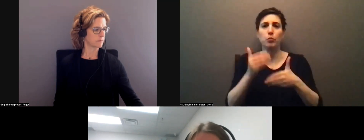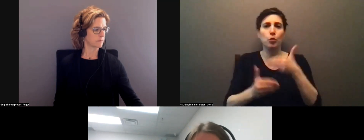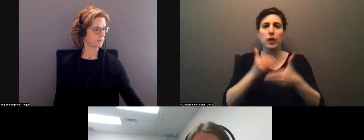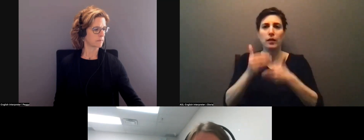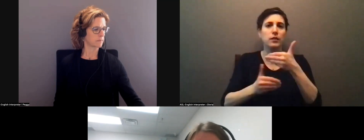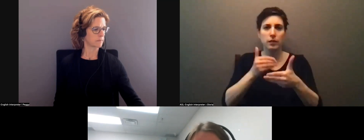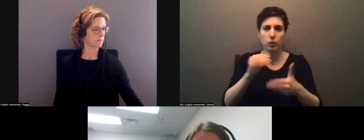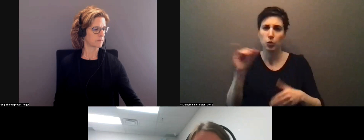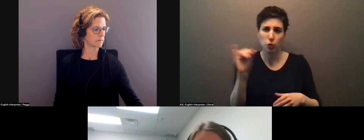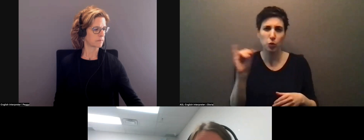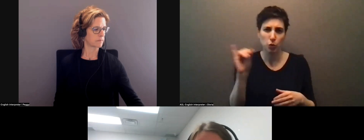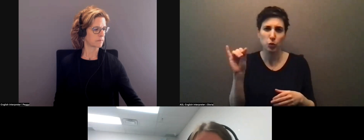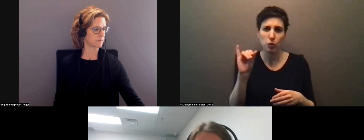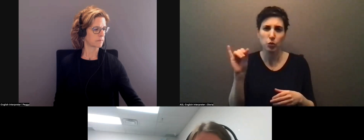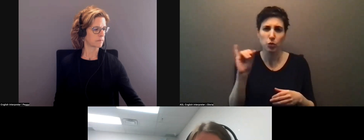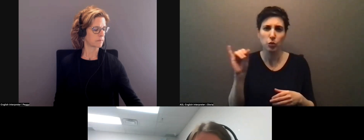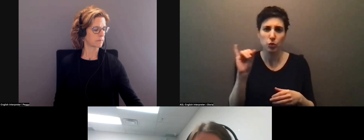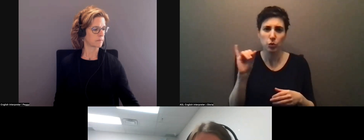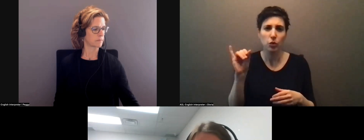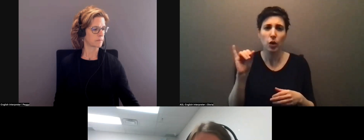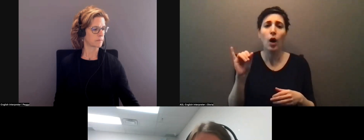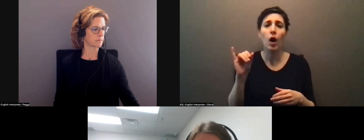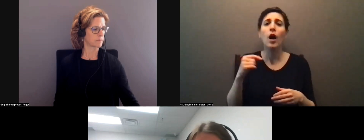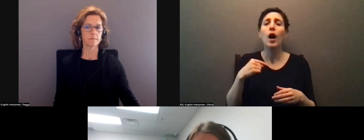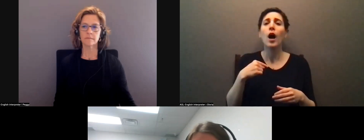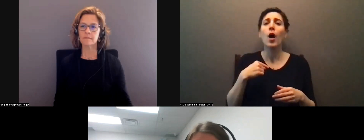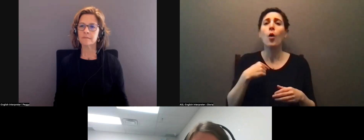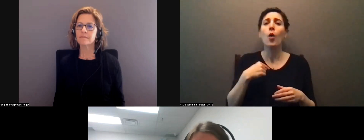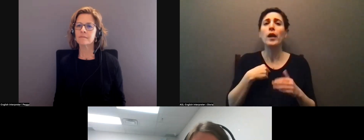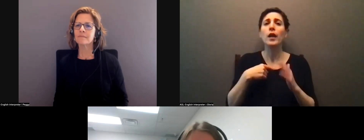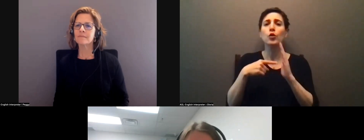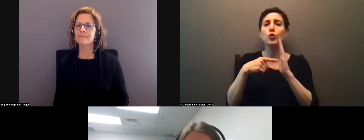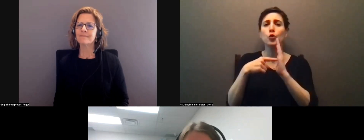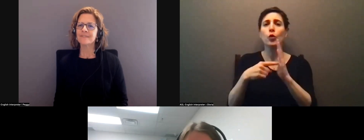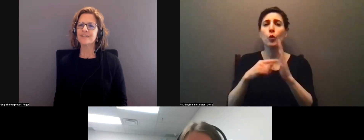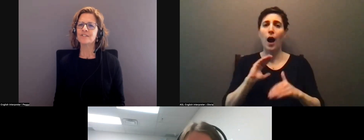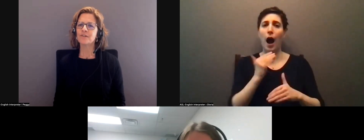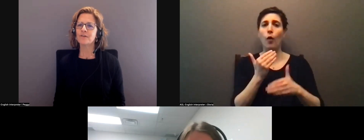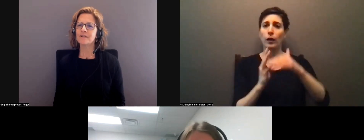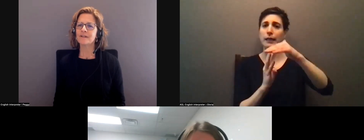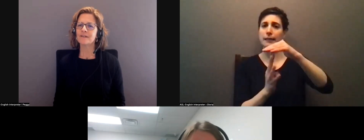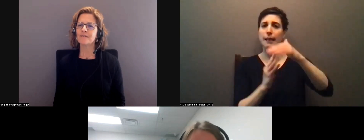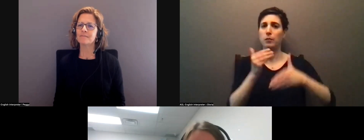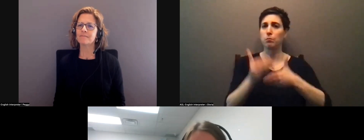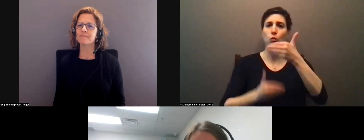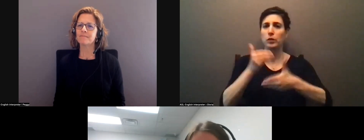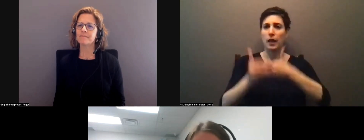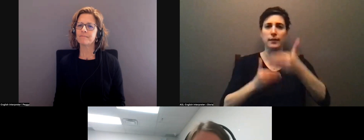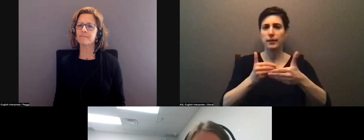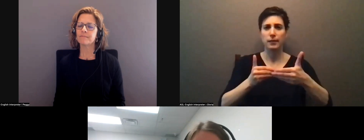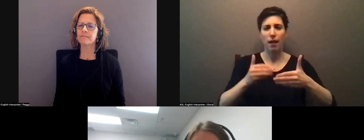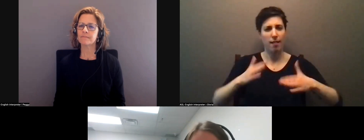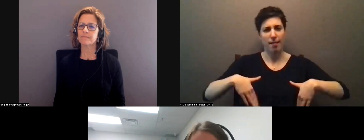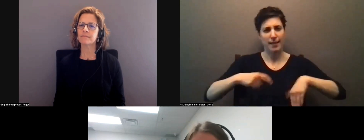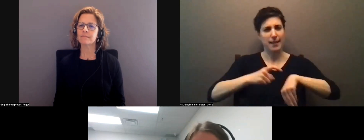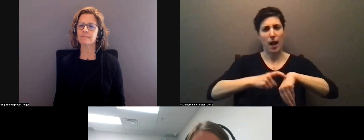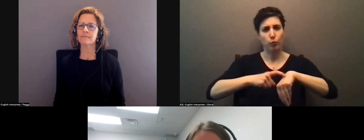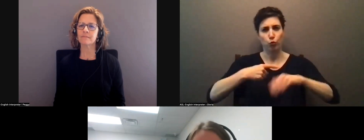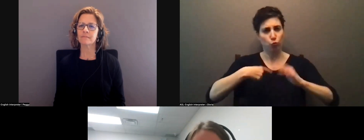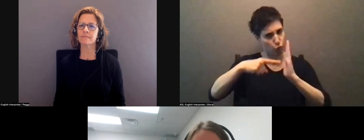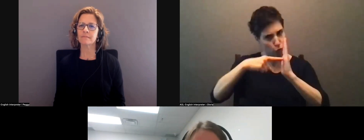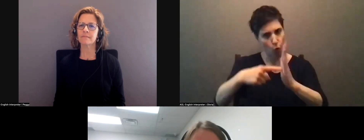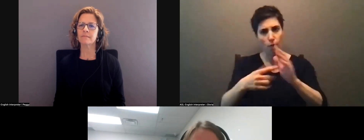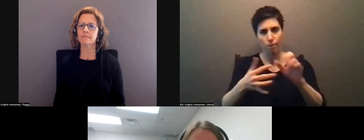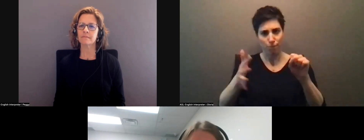a chance today to present the Synology for you. And I know that there was some questions about it. We didn't have enough time. We're